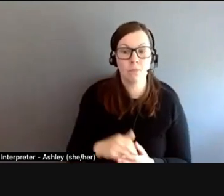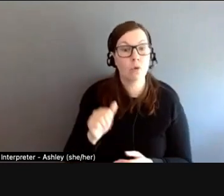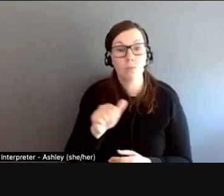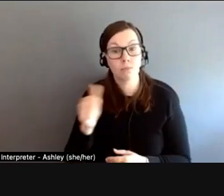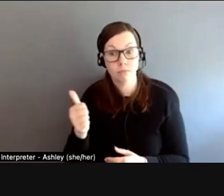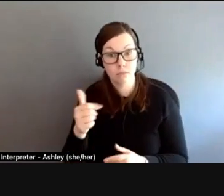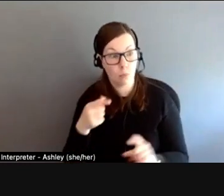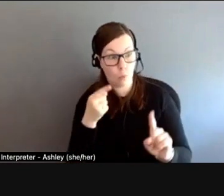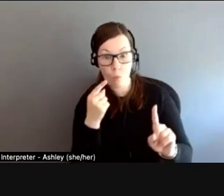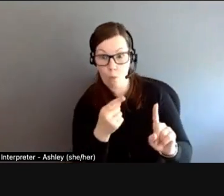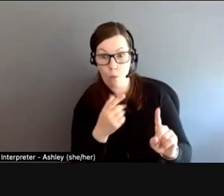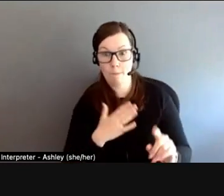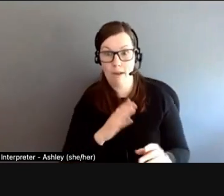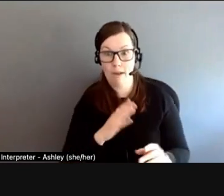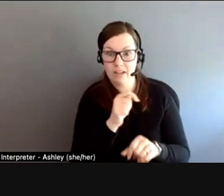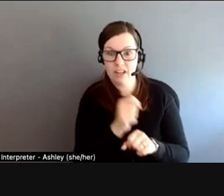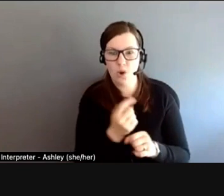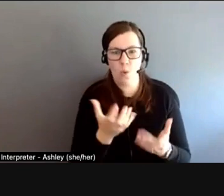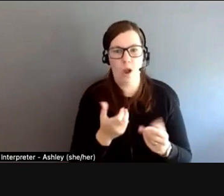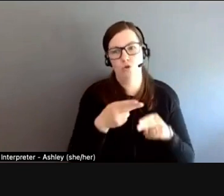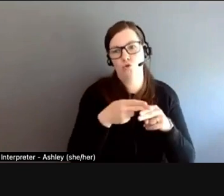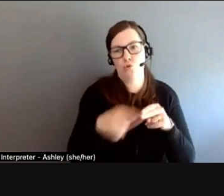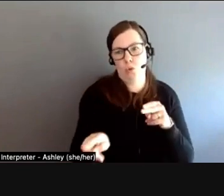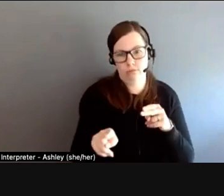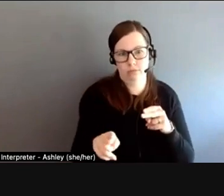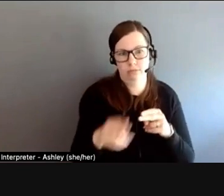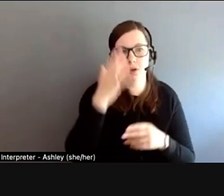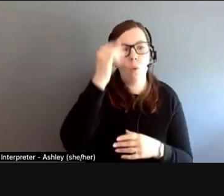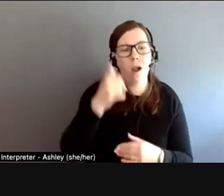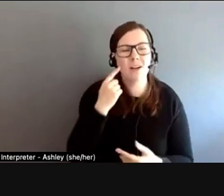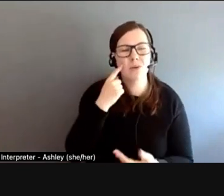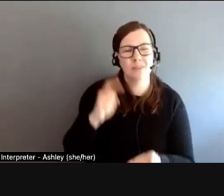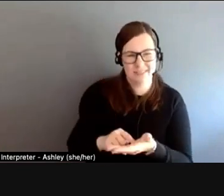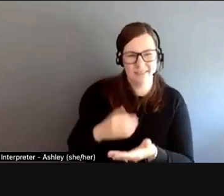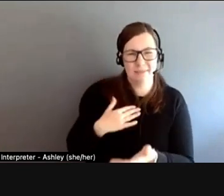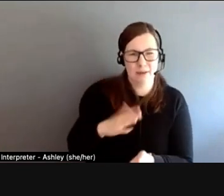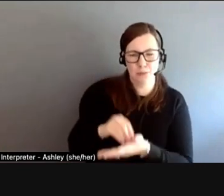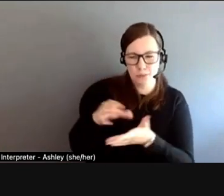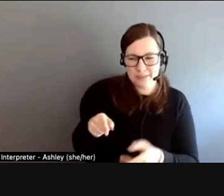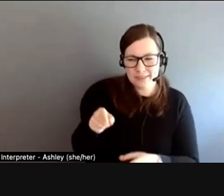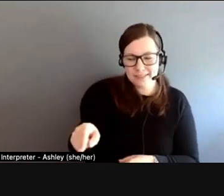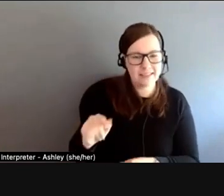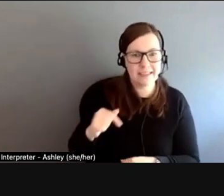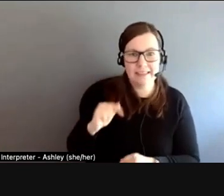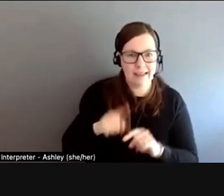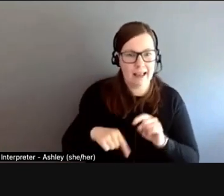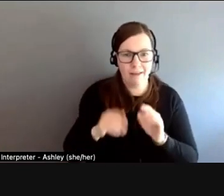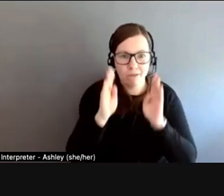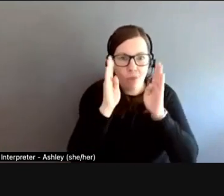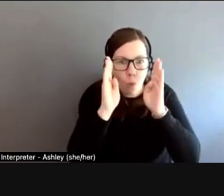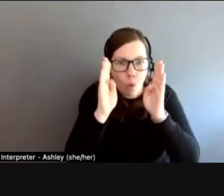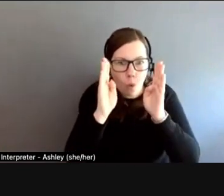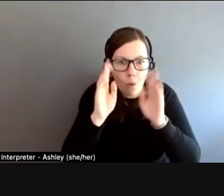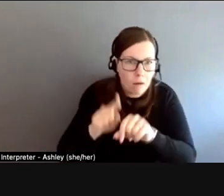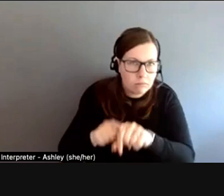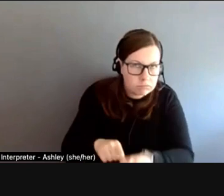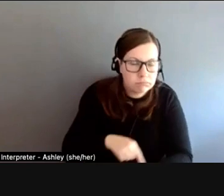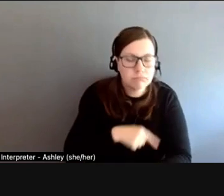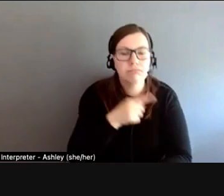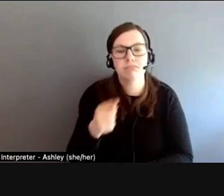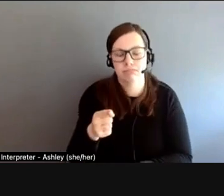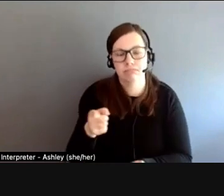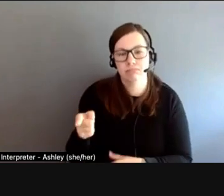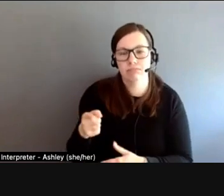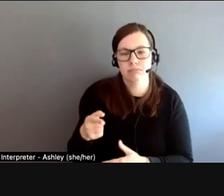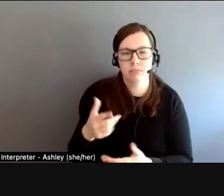with my learners is that they have short attention span. So I didn't want videos that